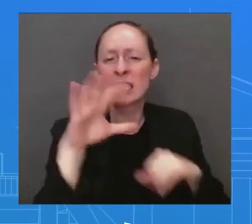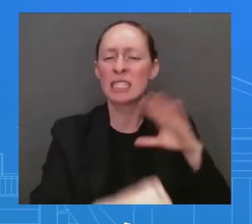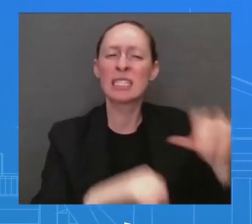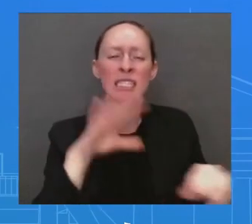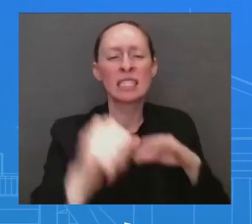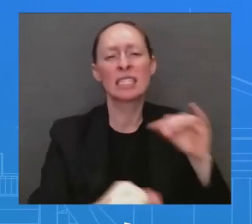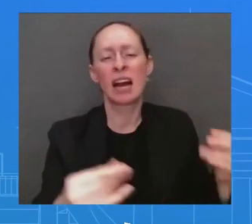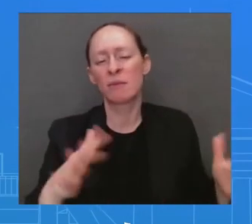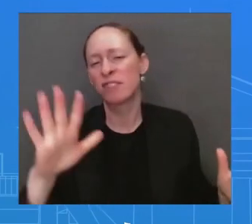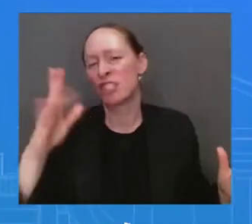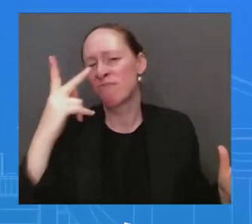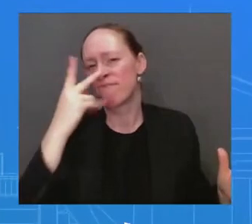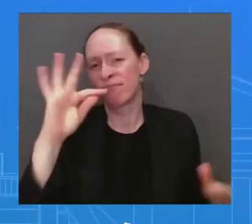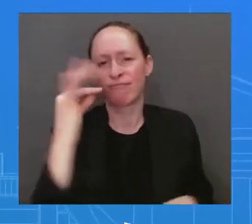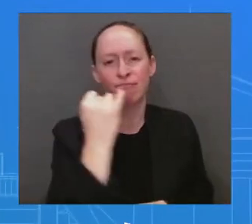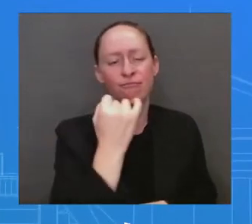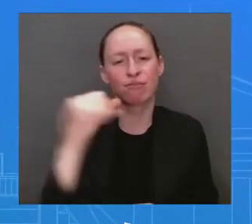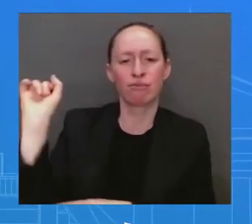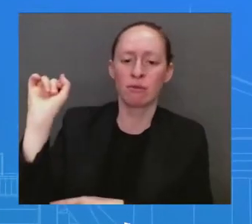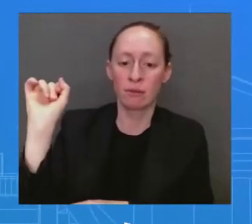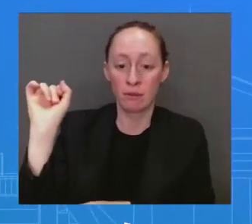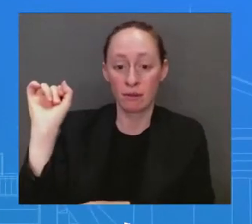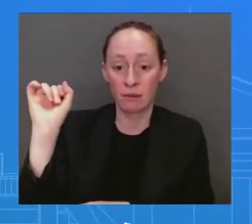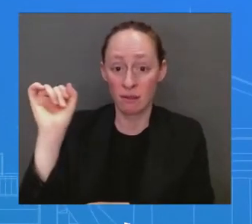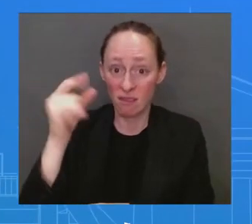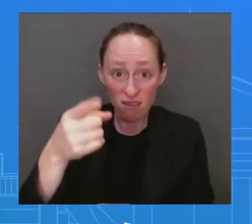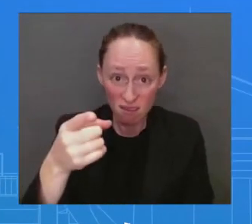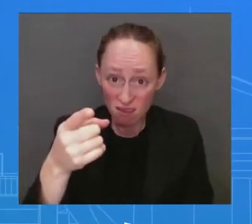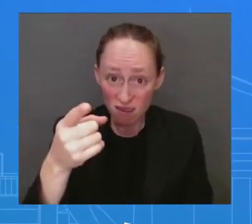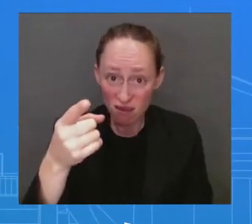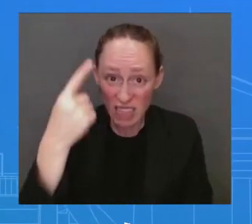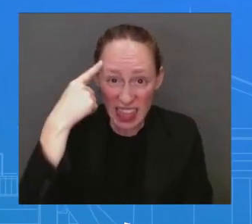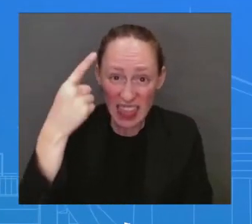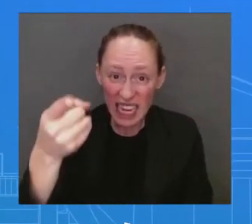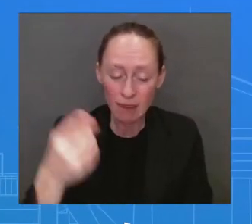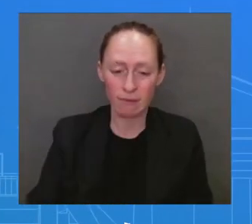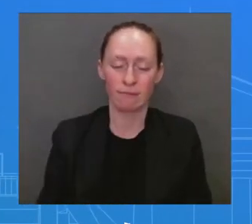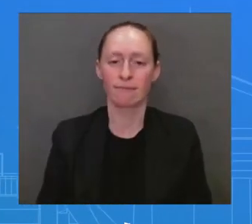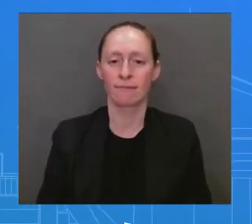said. The president has spoken very clearly, and I think...